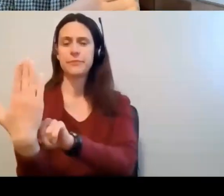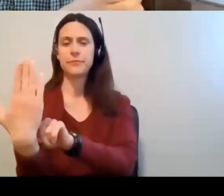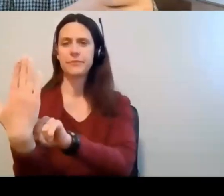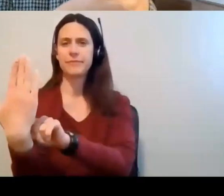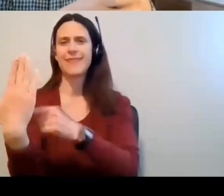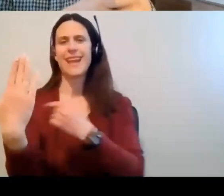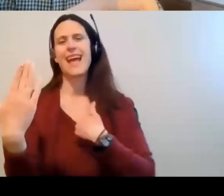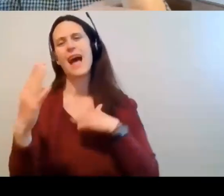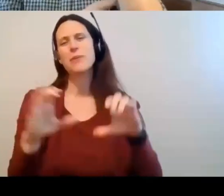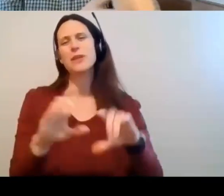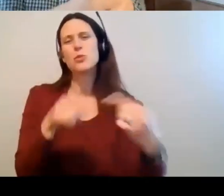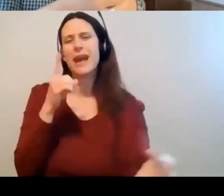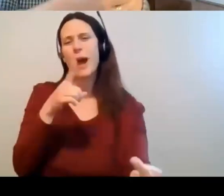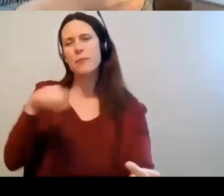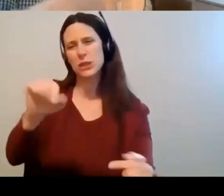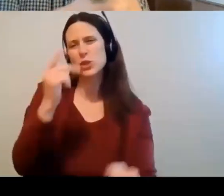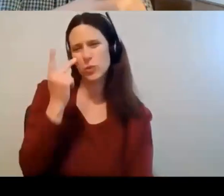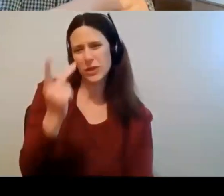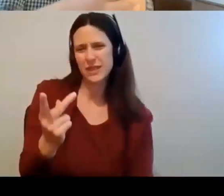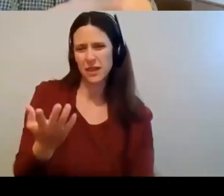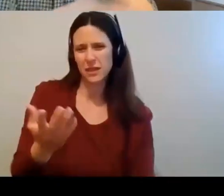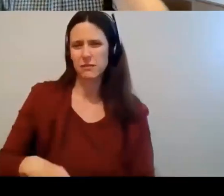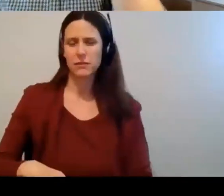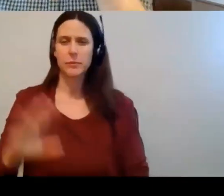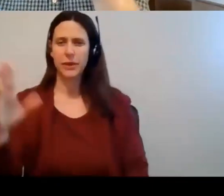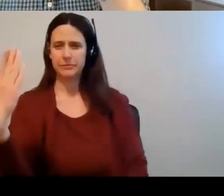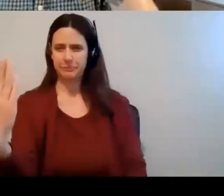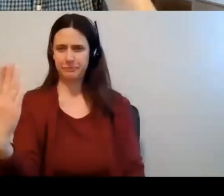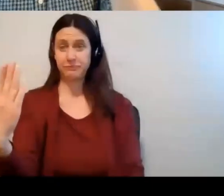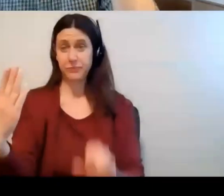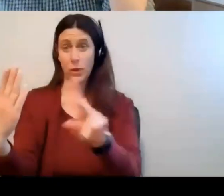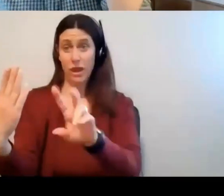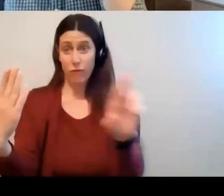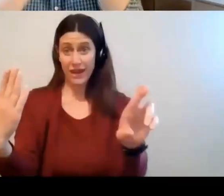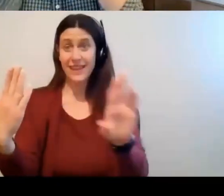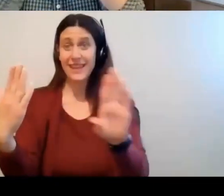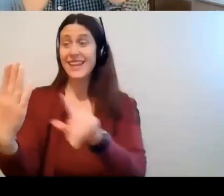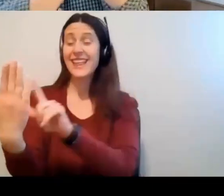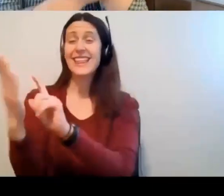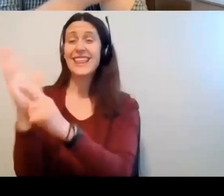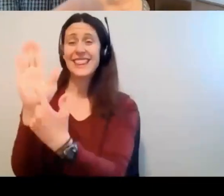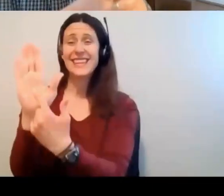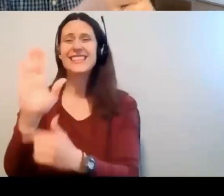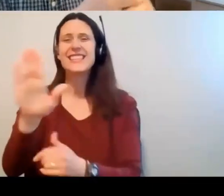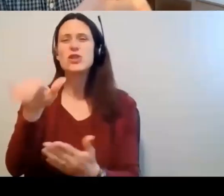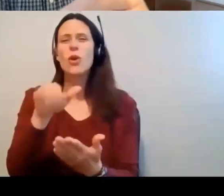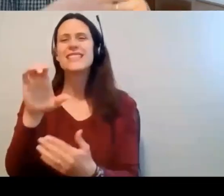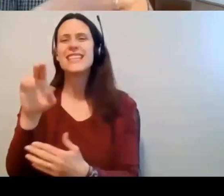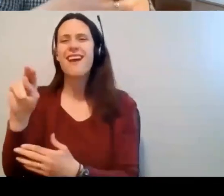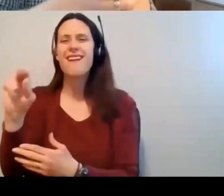gonna do mine the other way so you can see. But so, okay, ready? This is your central nervous system. Say